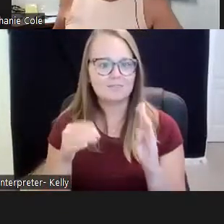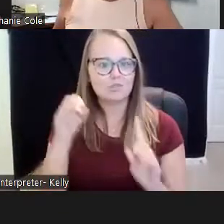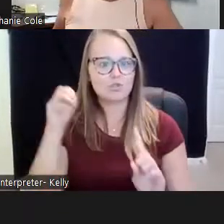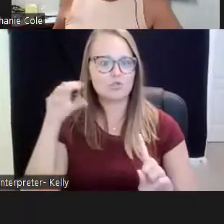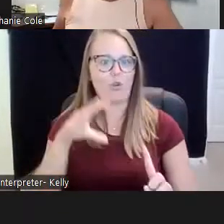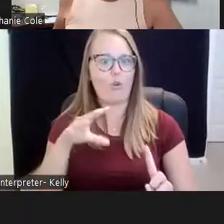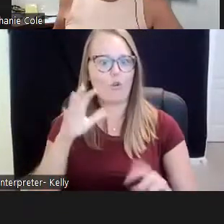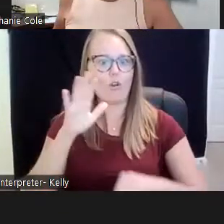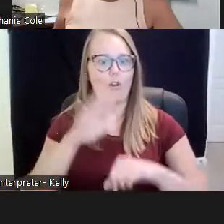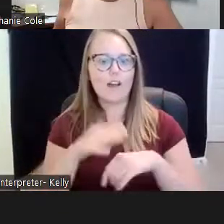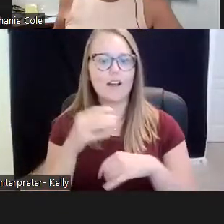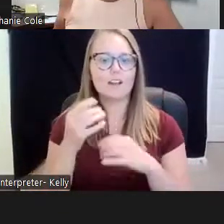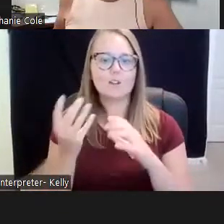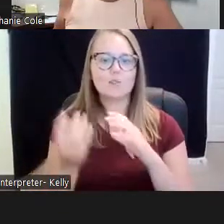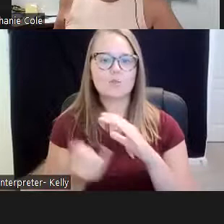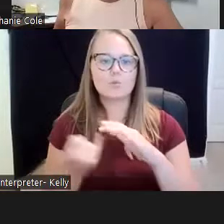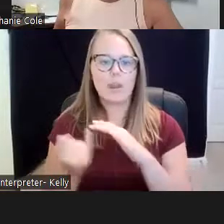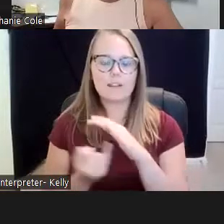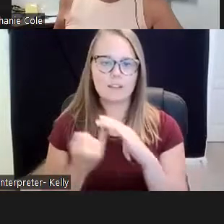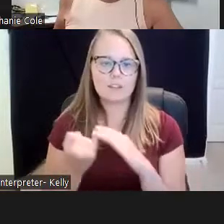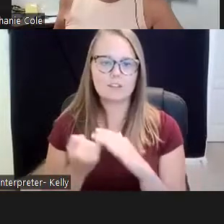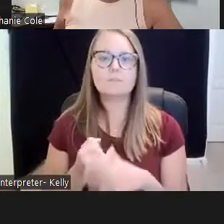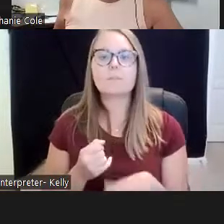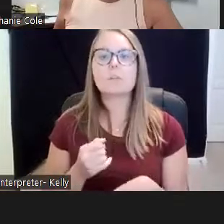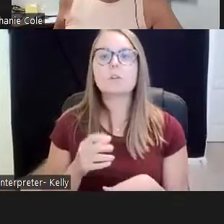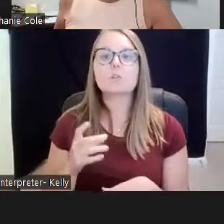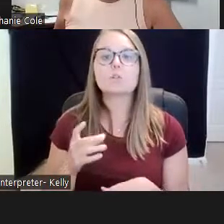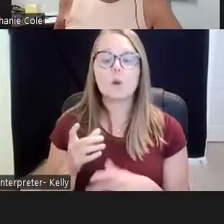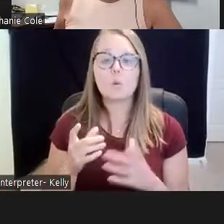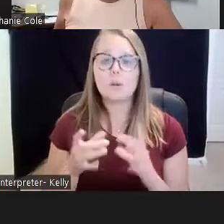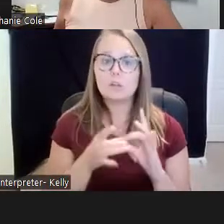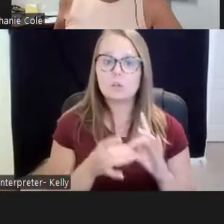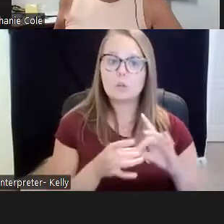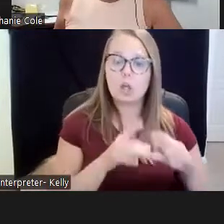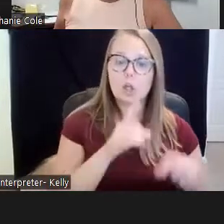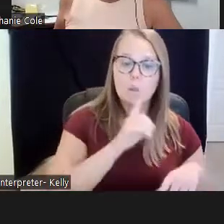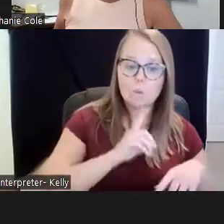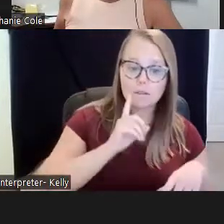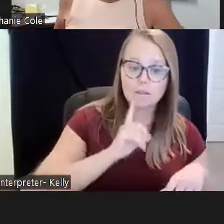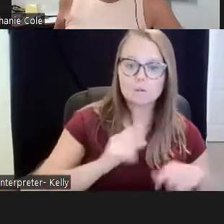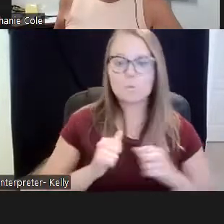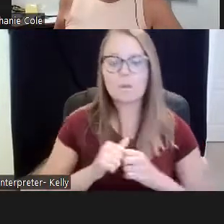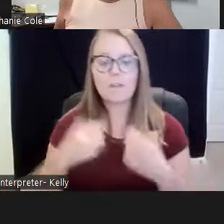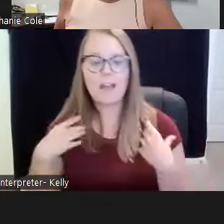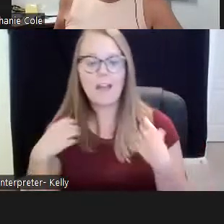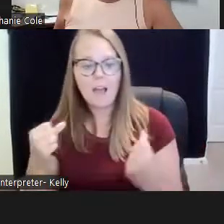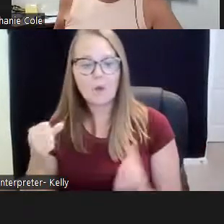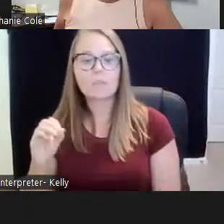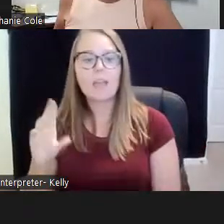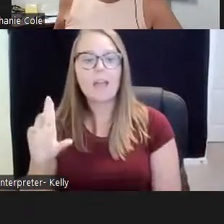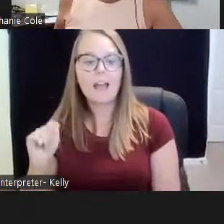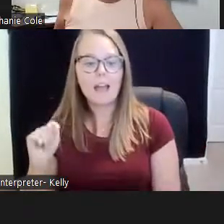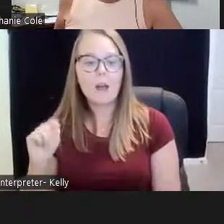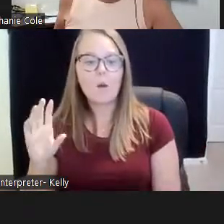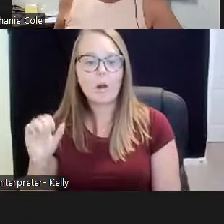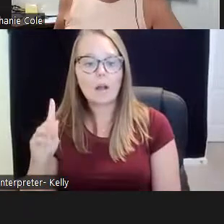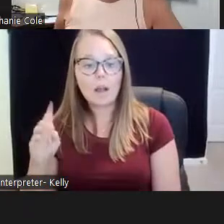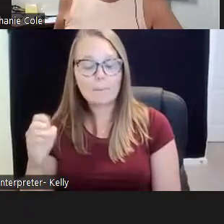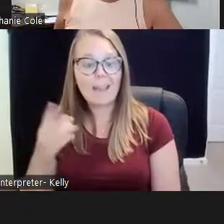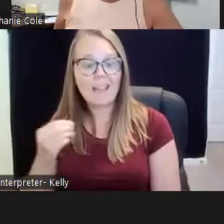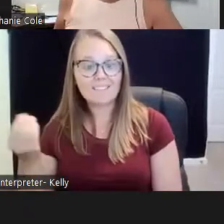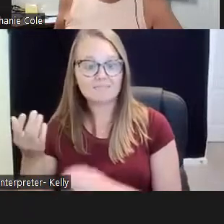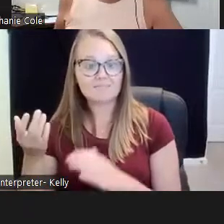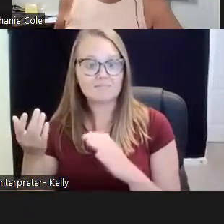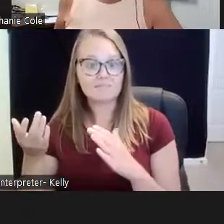work that Dr. Holt Lundstedt did, associating loneliness with health outcomes and mortality even, is a